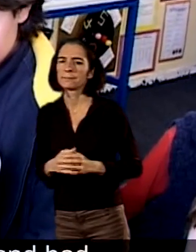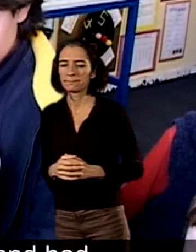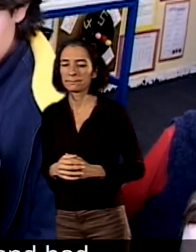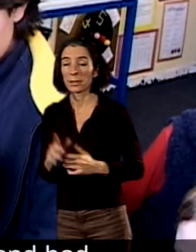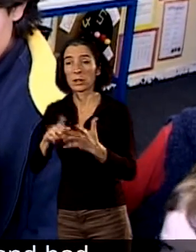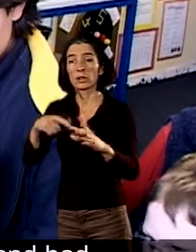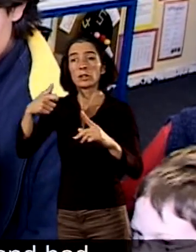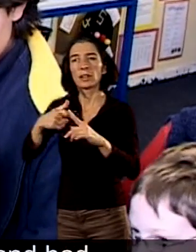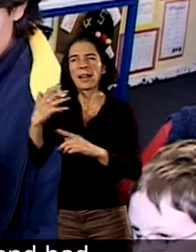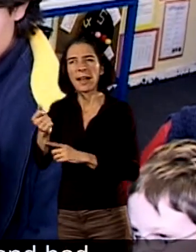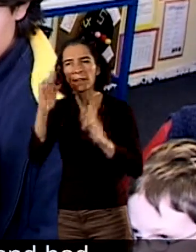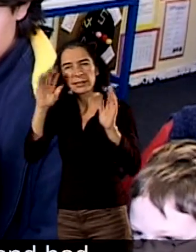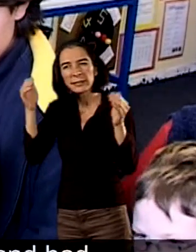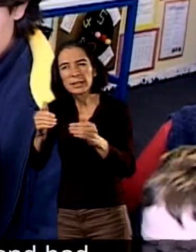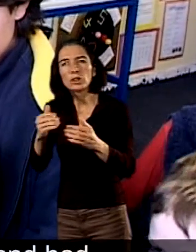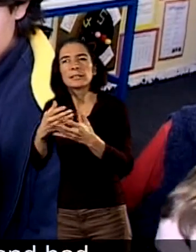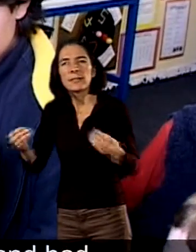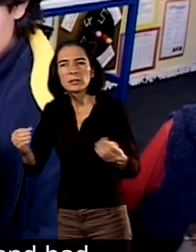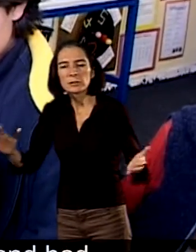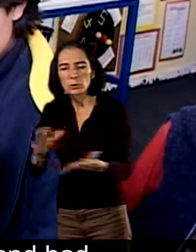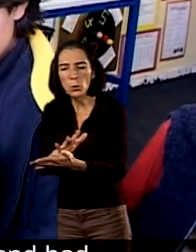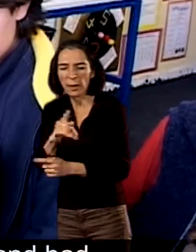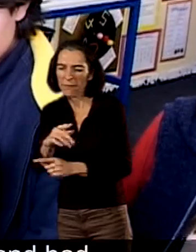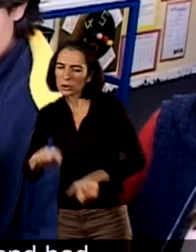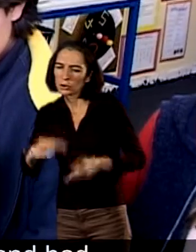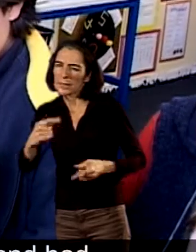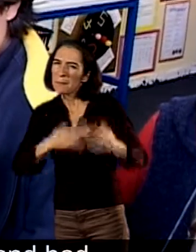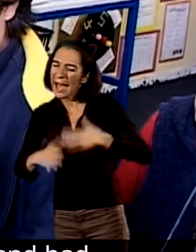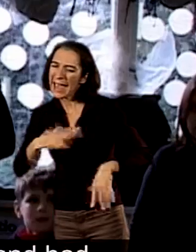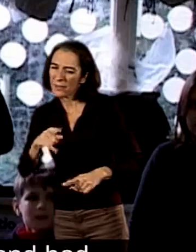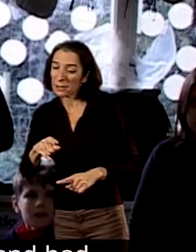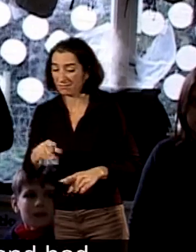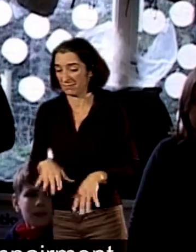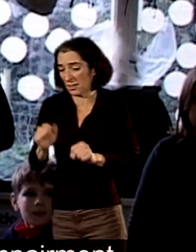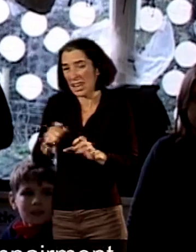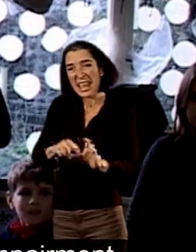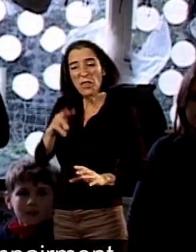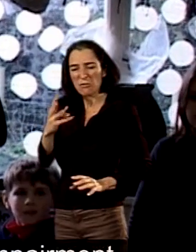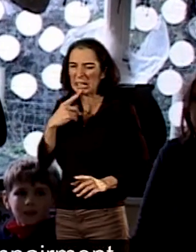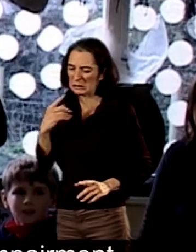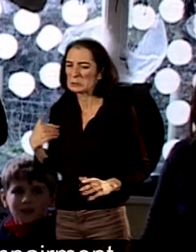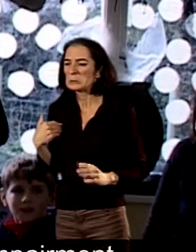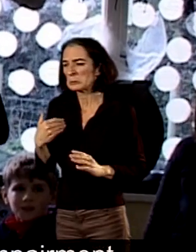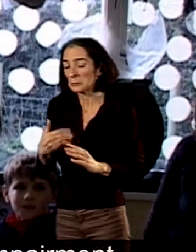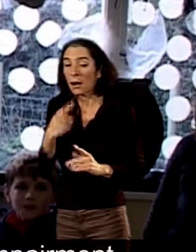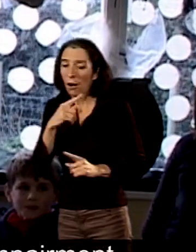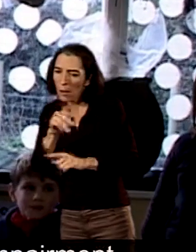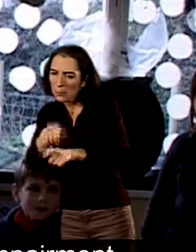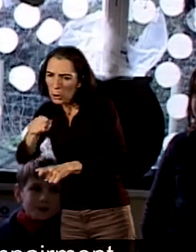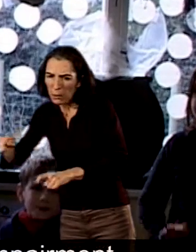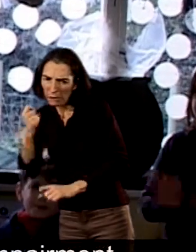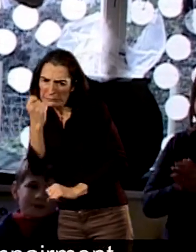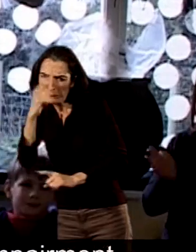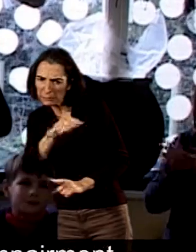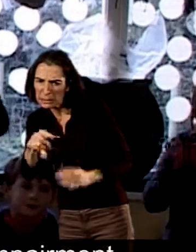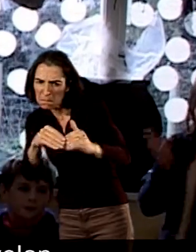has attention deficit disorder and had challenging behaviour when he started in Year 3. Other pupils' understanding of his impairment and his